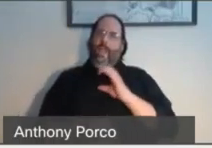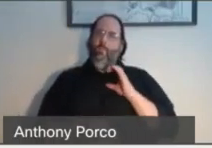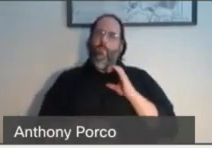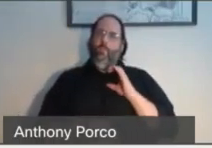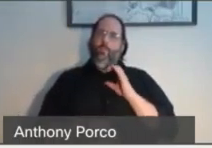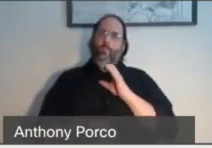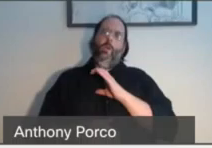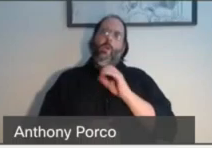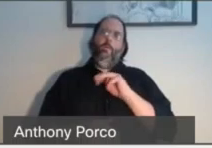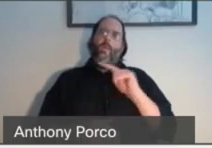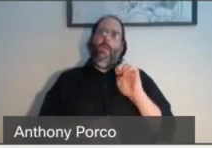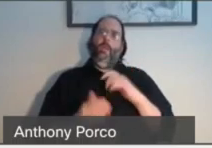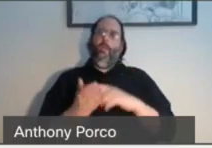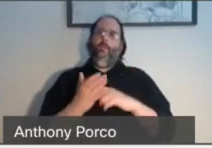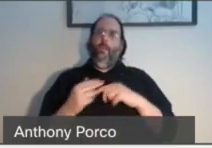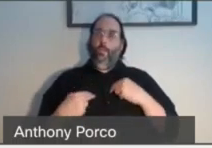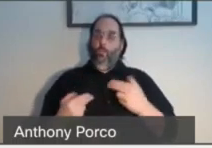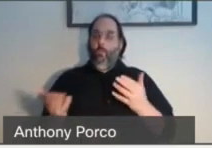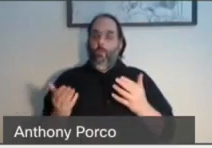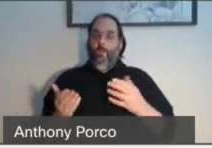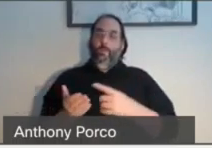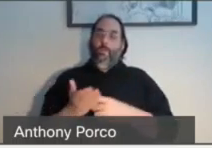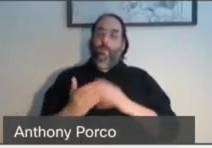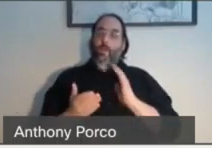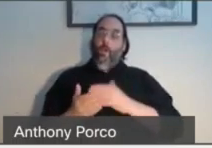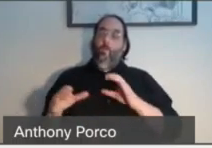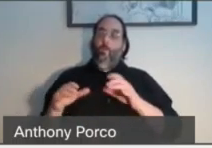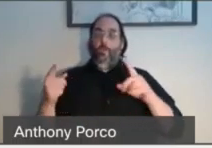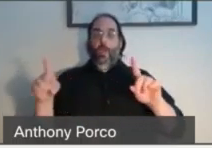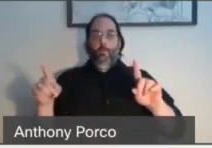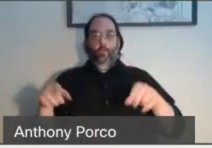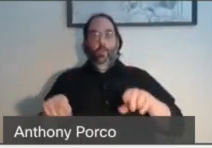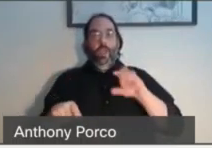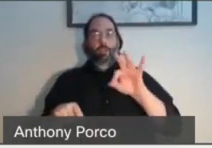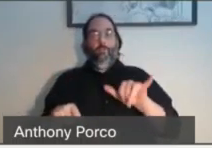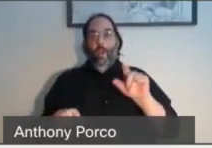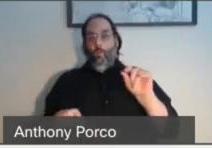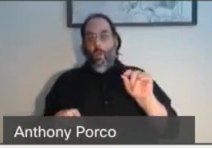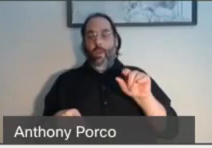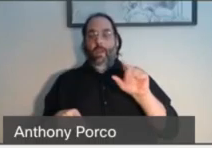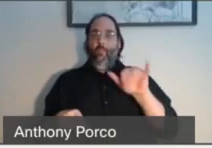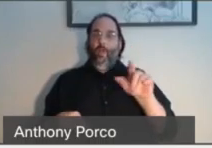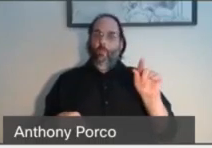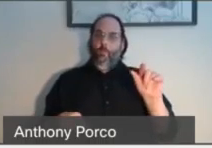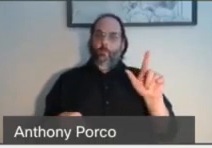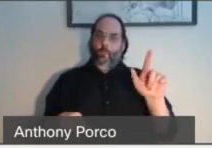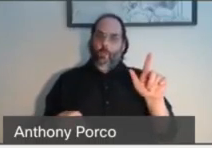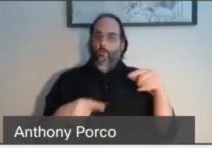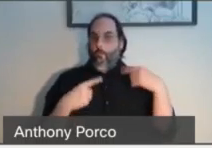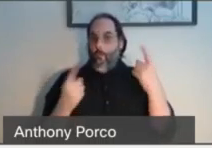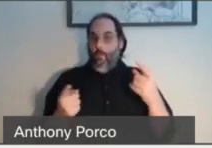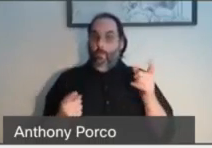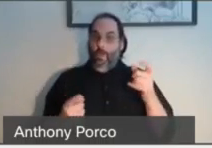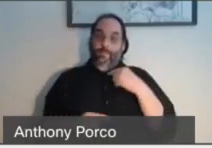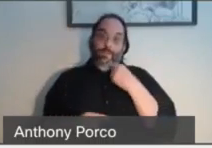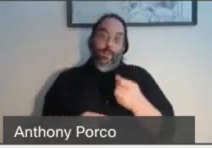Human Services to review our performance accomplishments for FY 20 and 21 to date. But I have to tell you, what